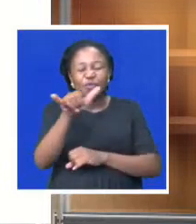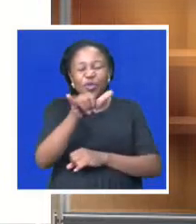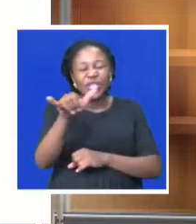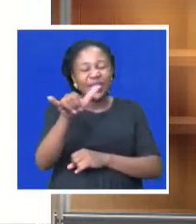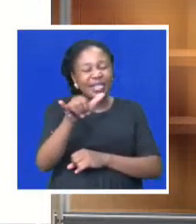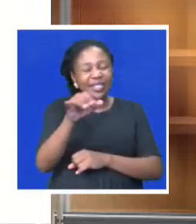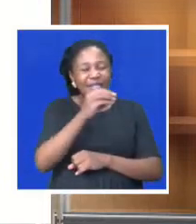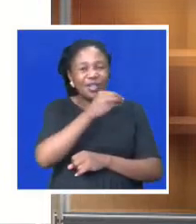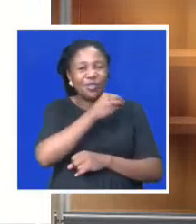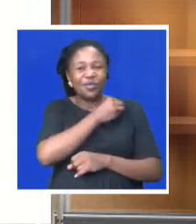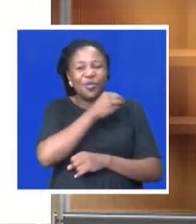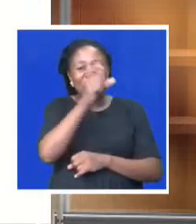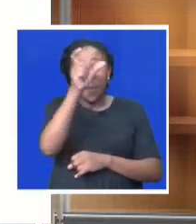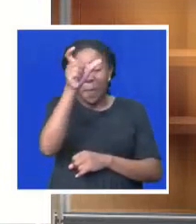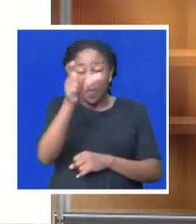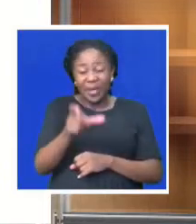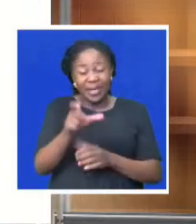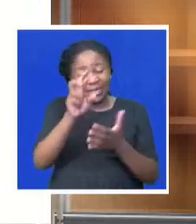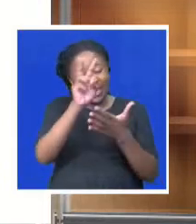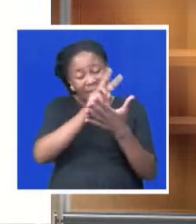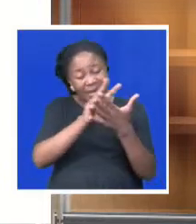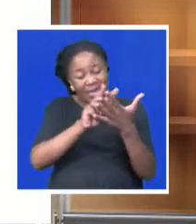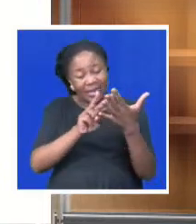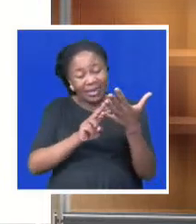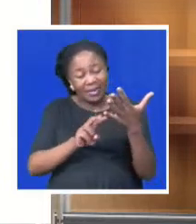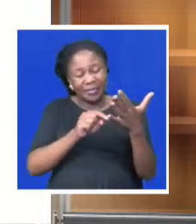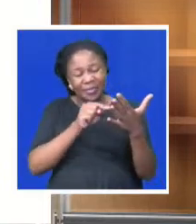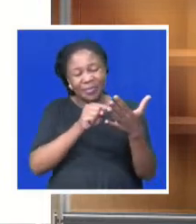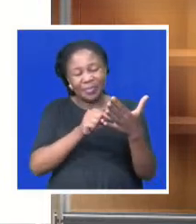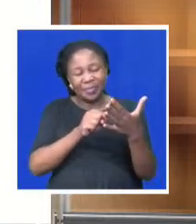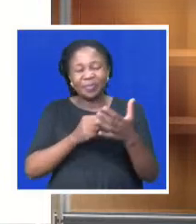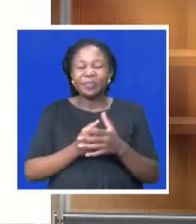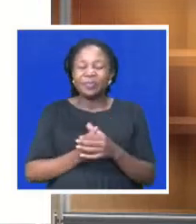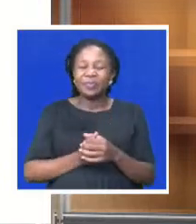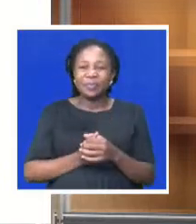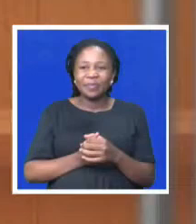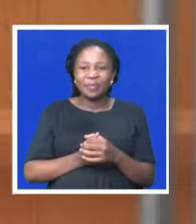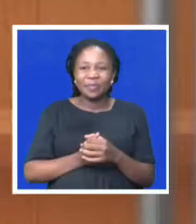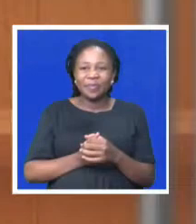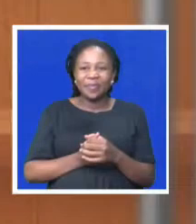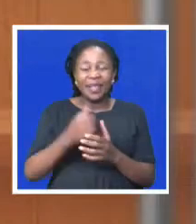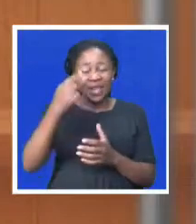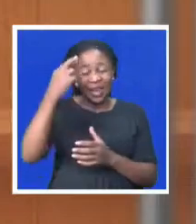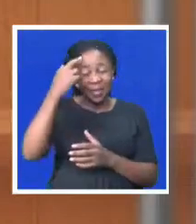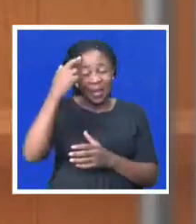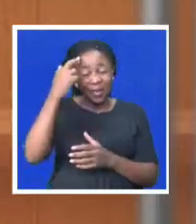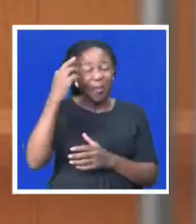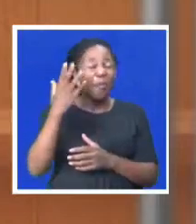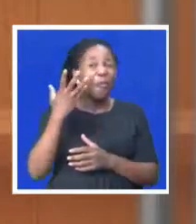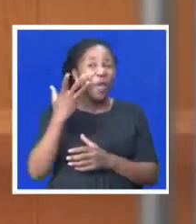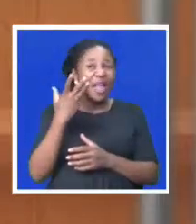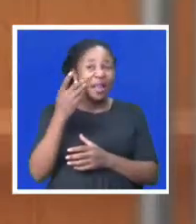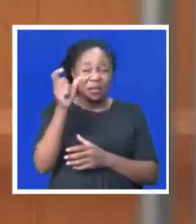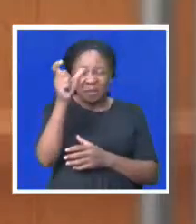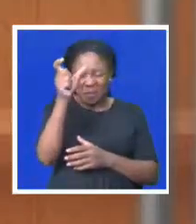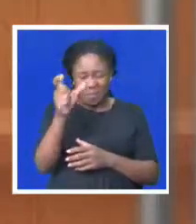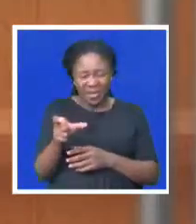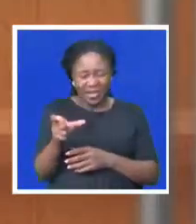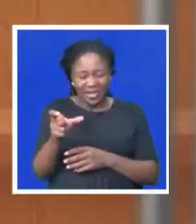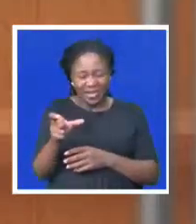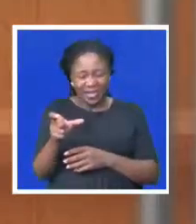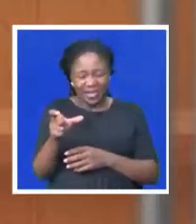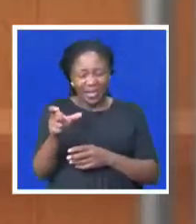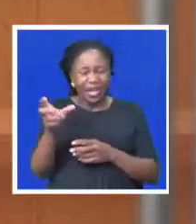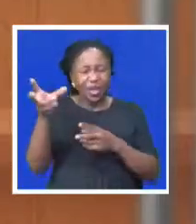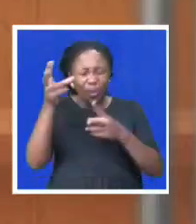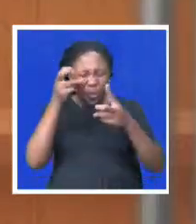when the writer writes or the storyteller, there should be a clear message to the one who is reading. There should